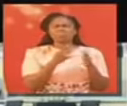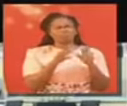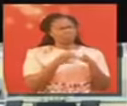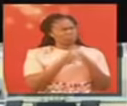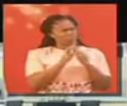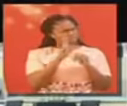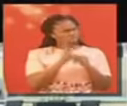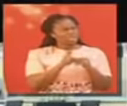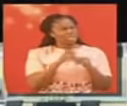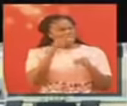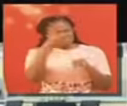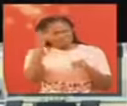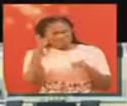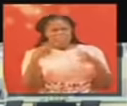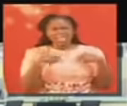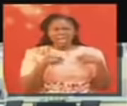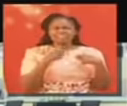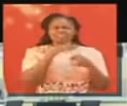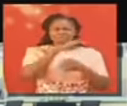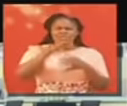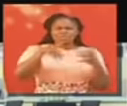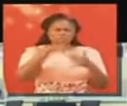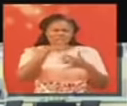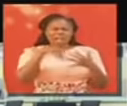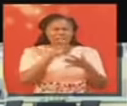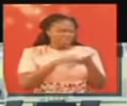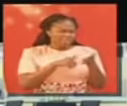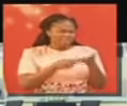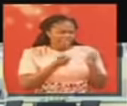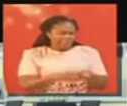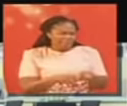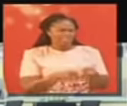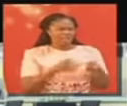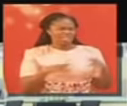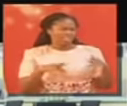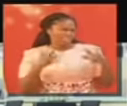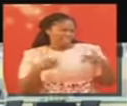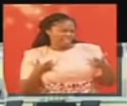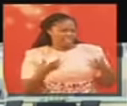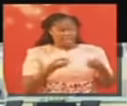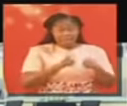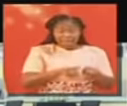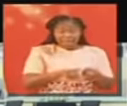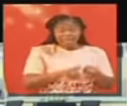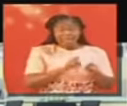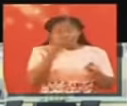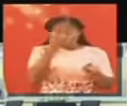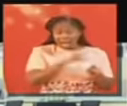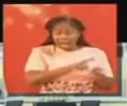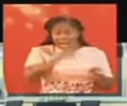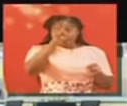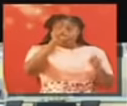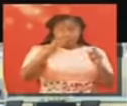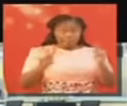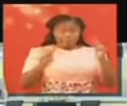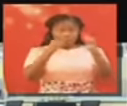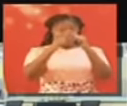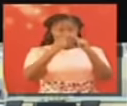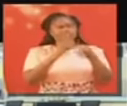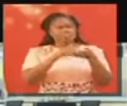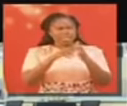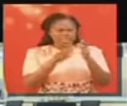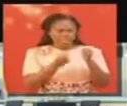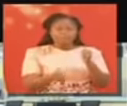can months and dates be attached to the trend line to give some clarity to behavior and movement over the months so